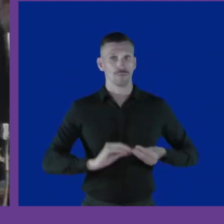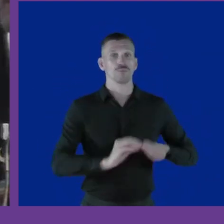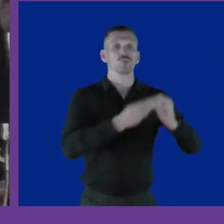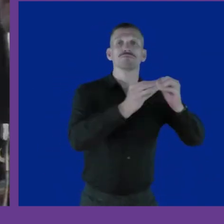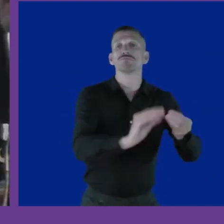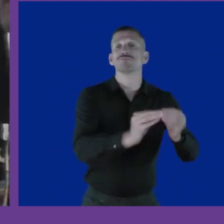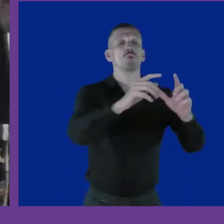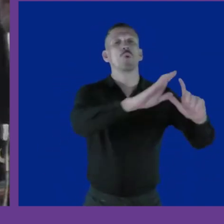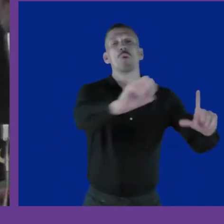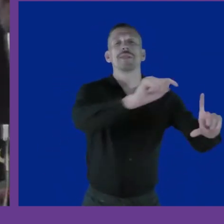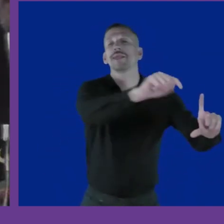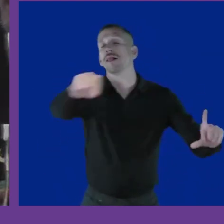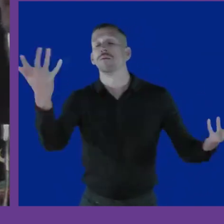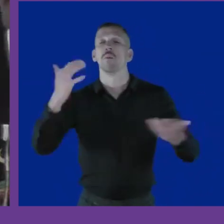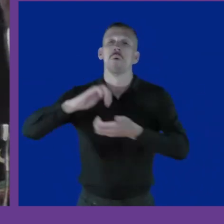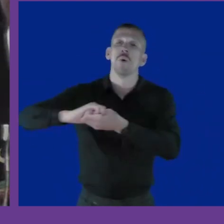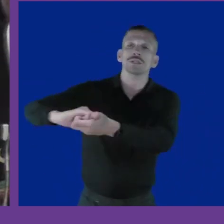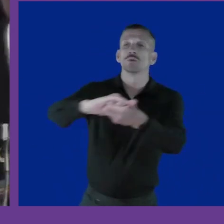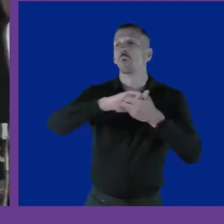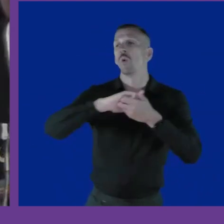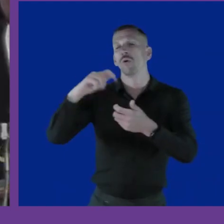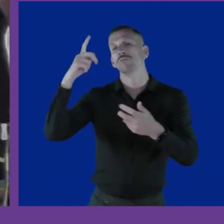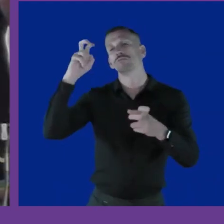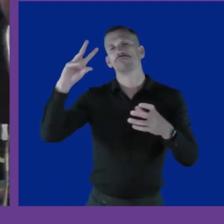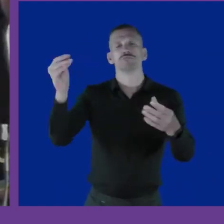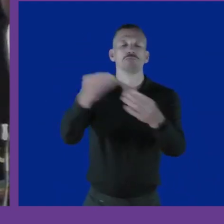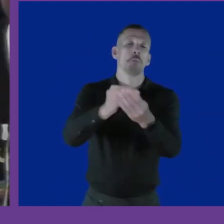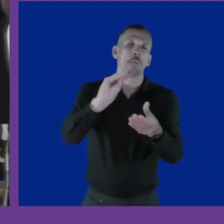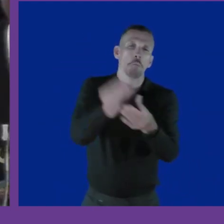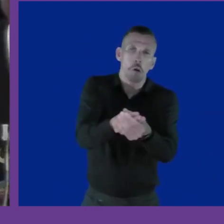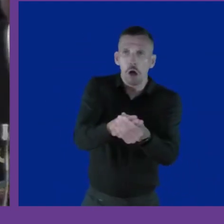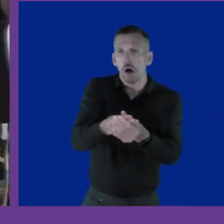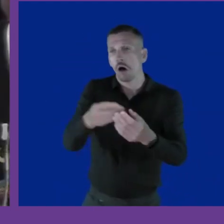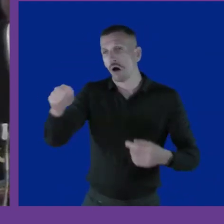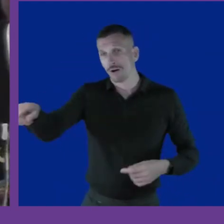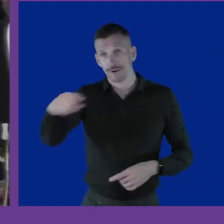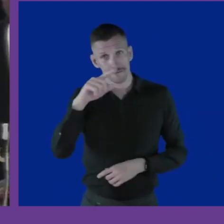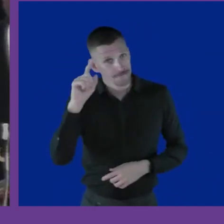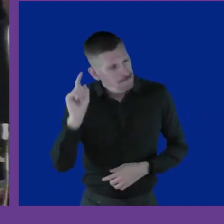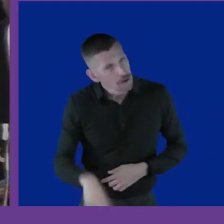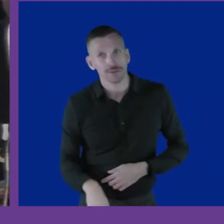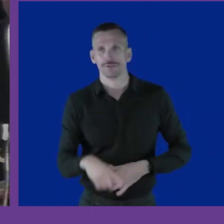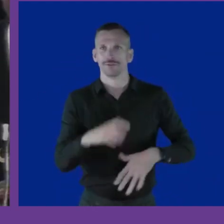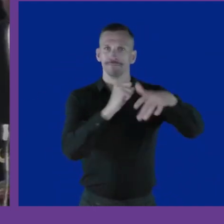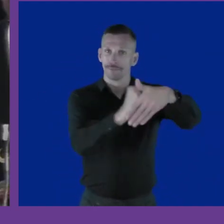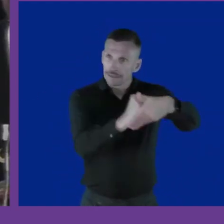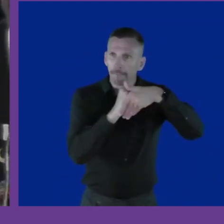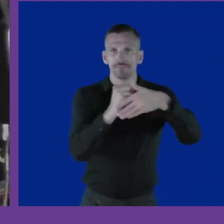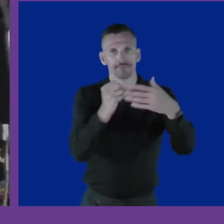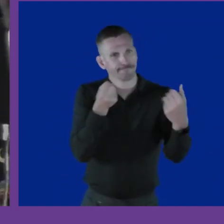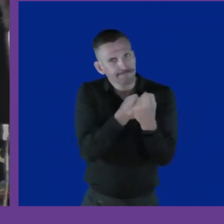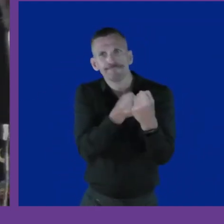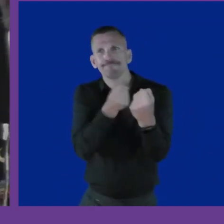organizations from the banking sector to be with us, so that, as you said, we would be able